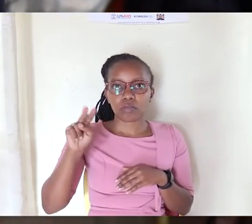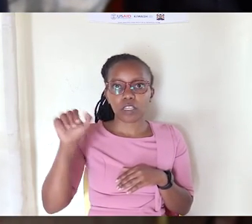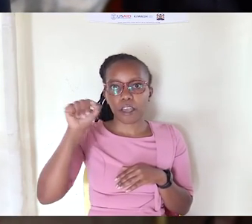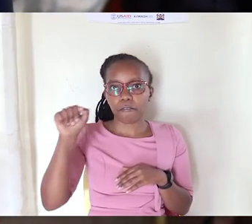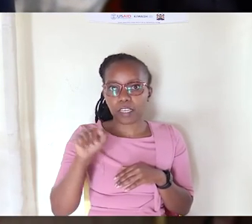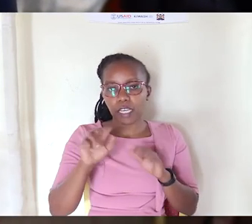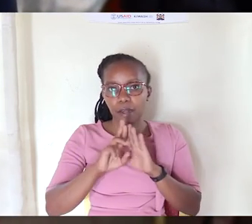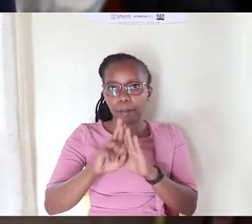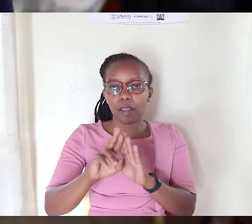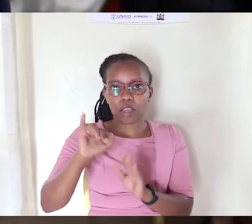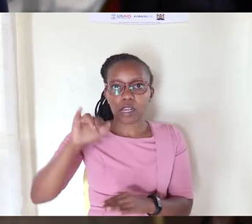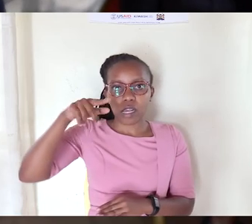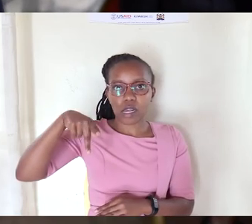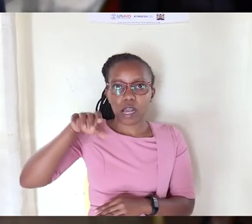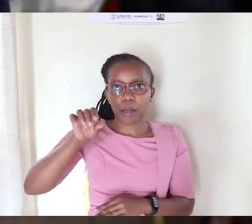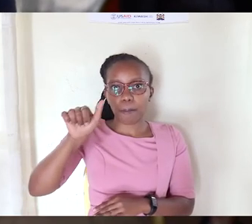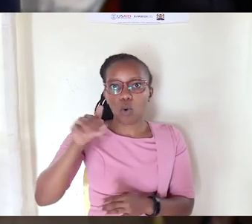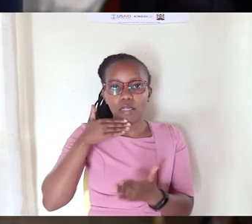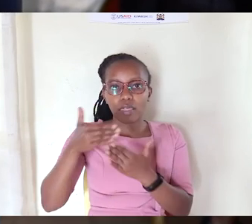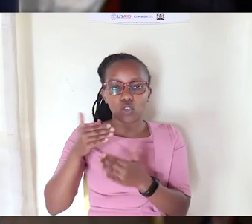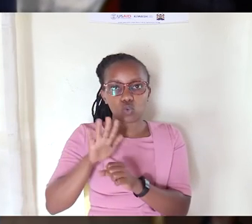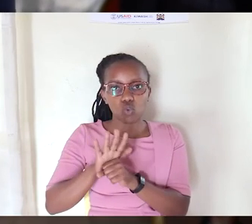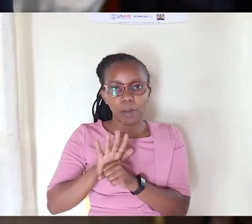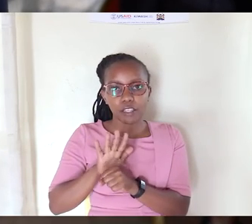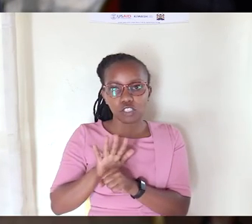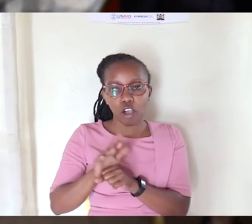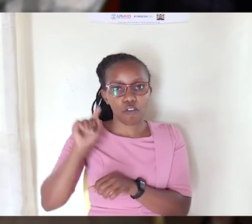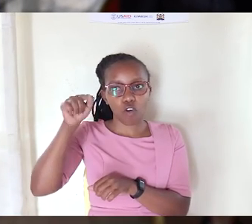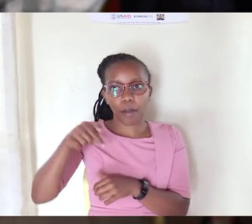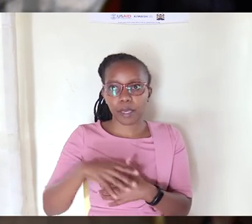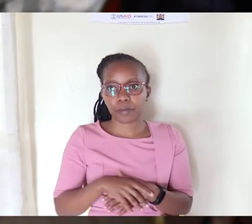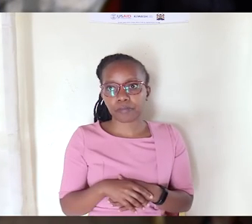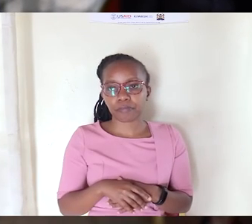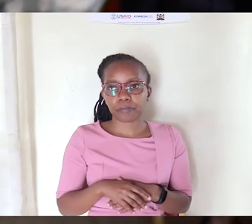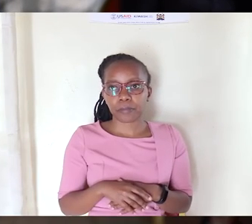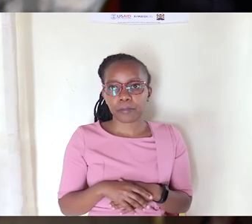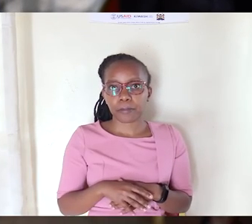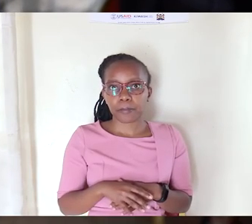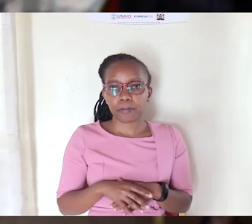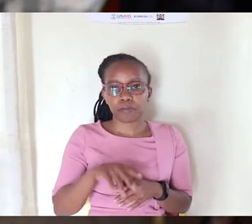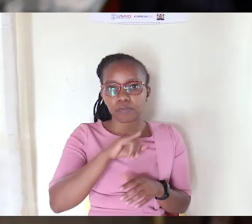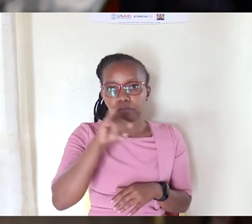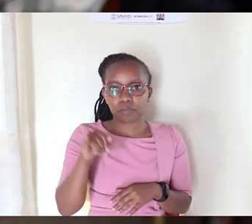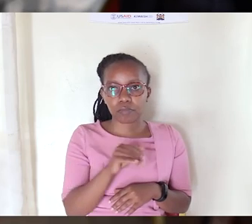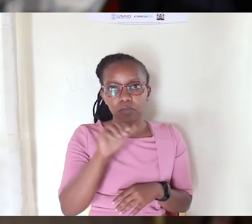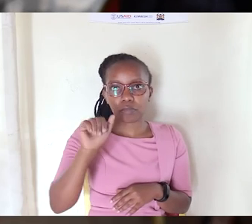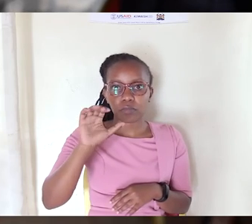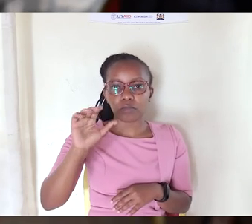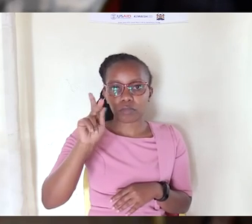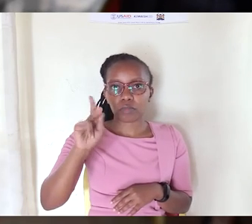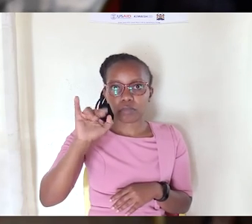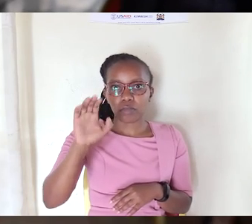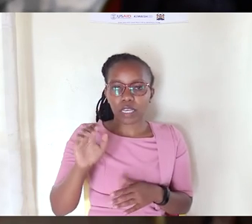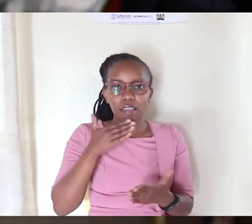was representing IPOA, thank you very much for coming. Of course, Jackie, thank you for sharing